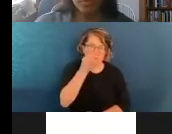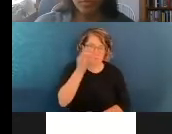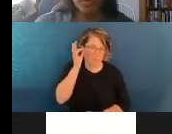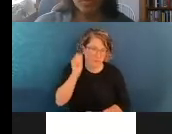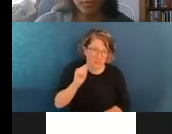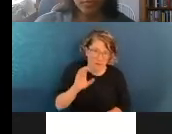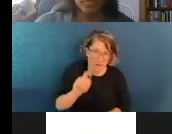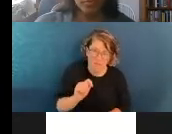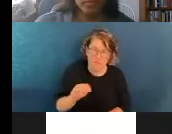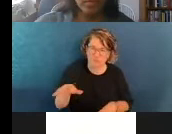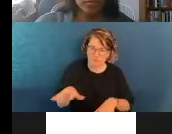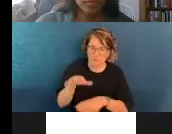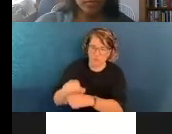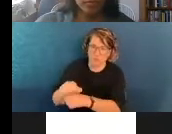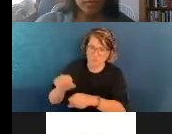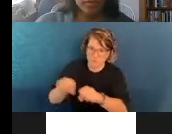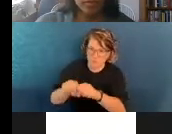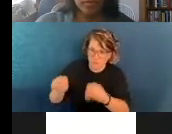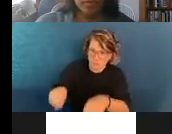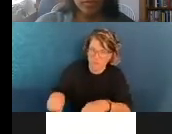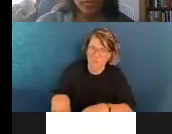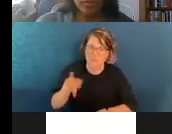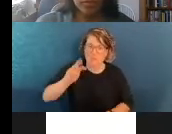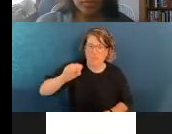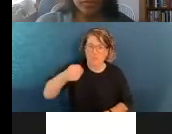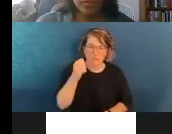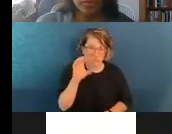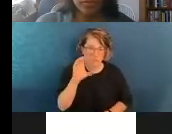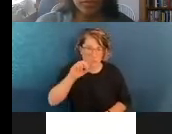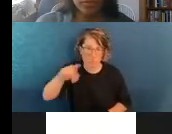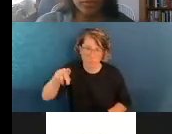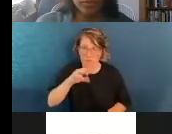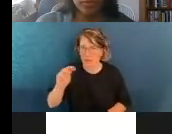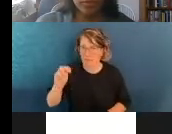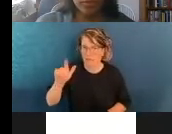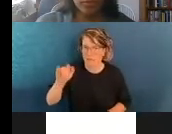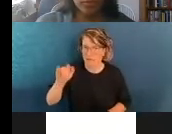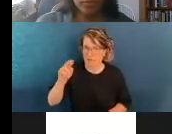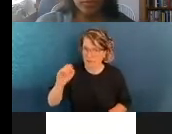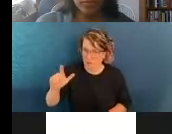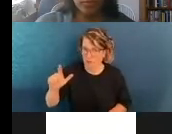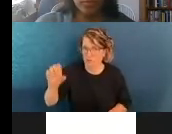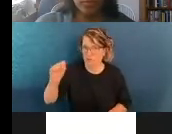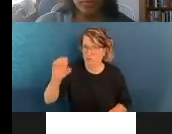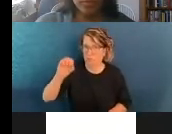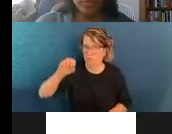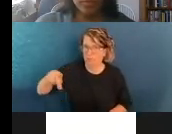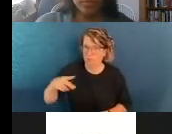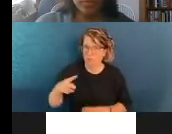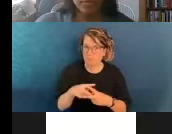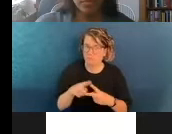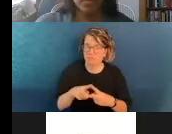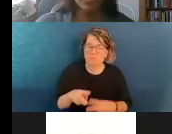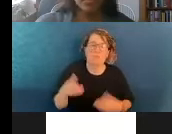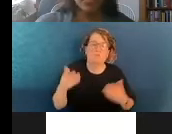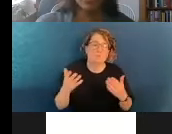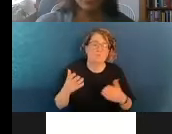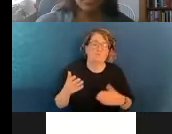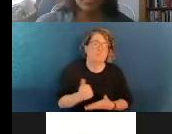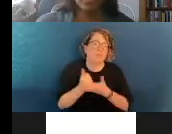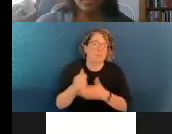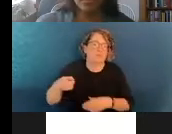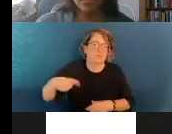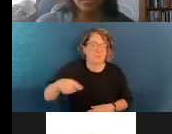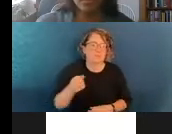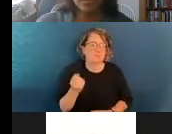system, and the 60 scoop and the millennial scoop. Learners need to really understand the history of Indigenous and